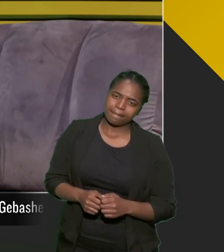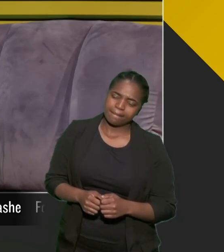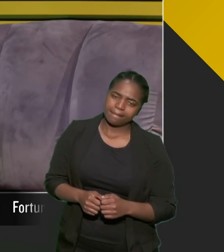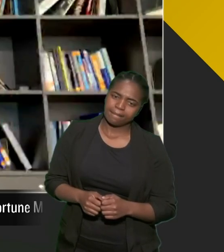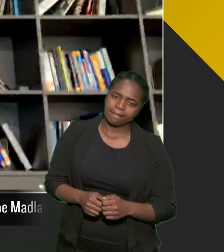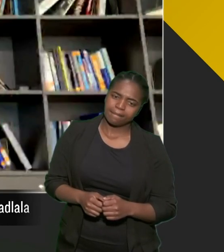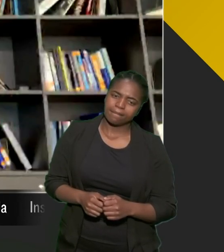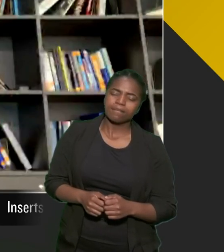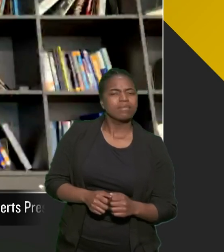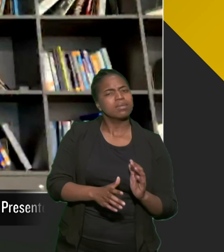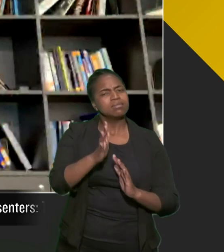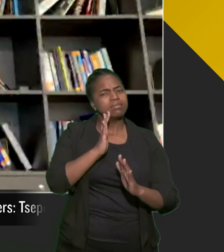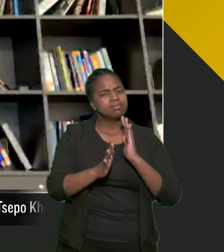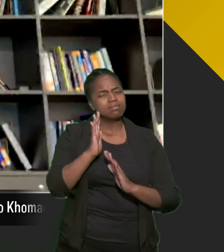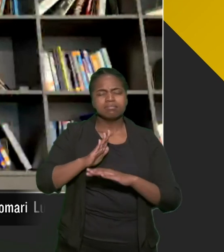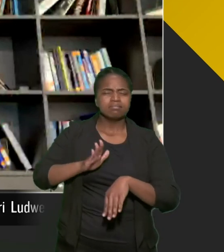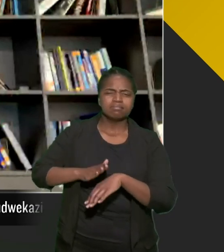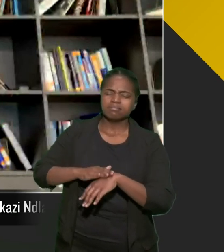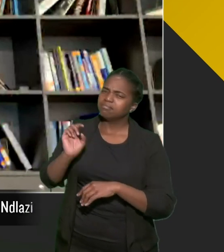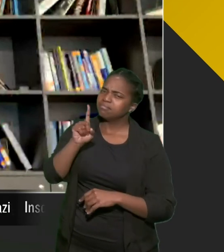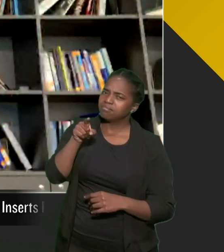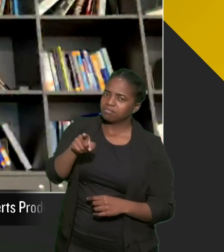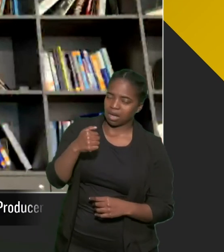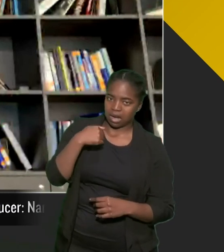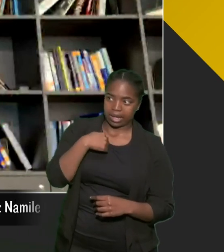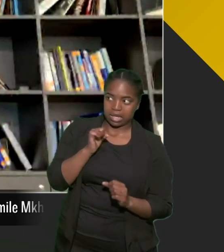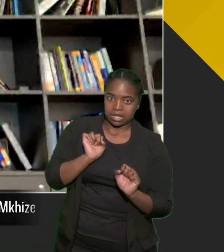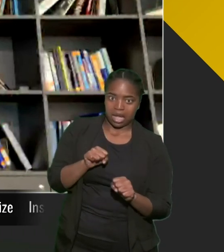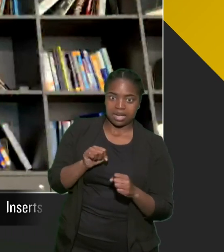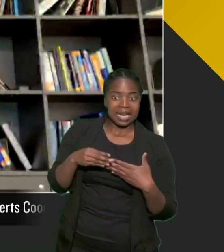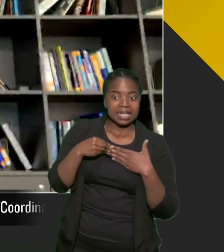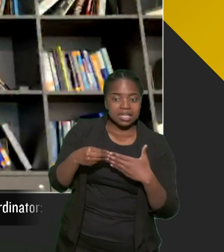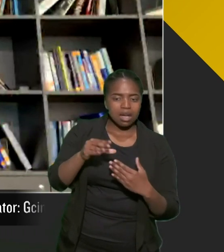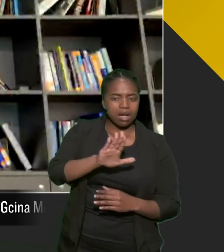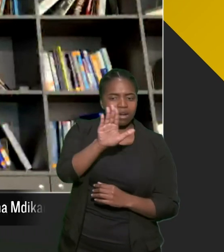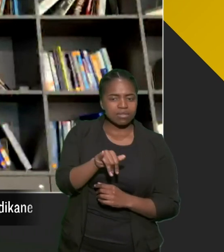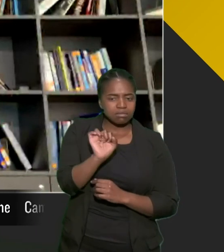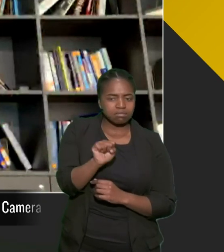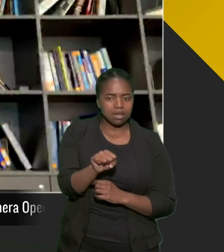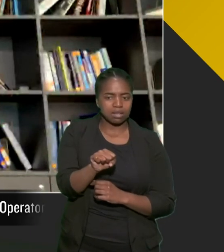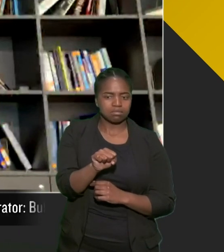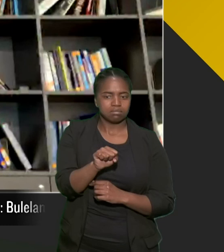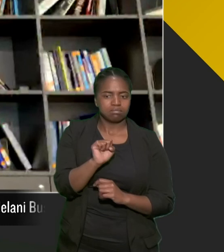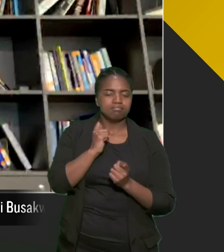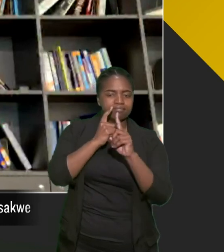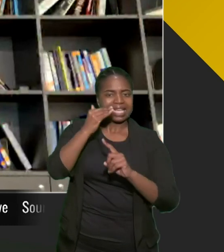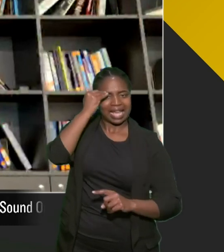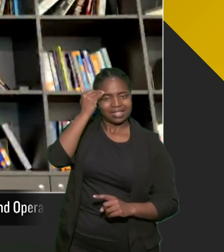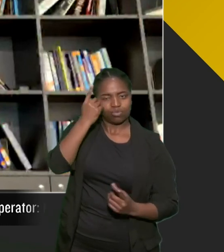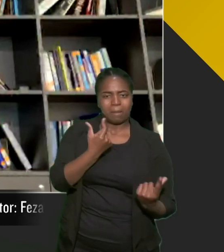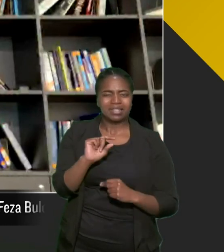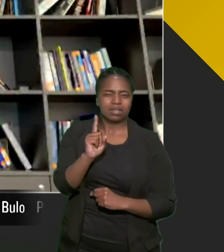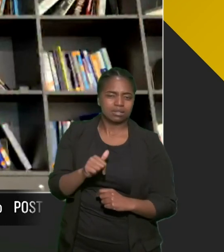Yes. Tell us a little bit about what that is about, and can we get leadership in Africa that is purpose led?